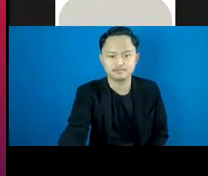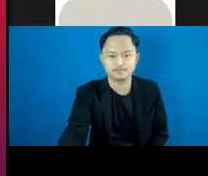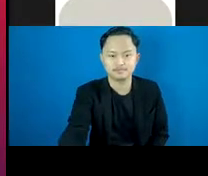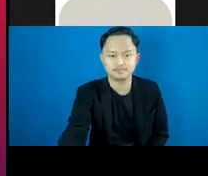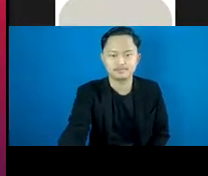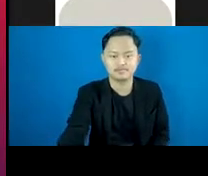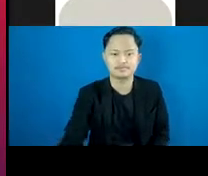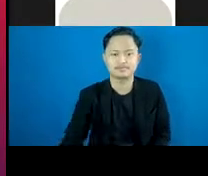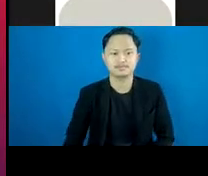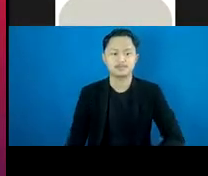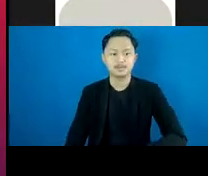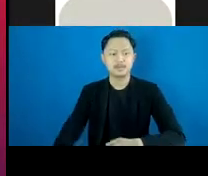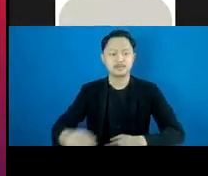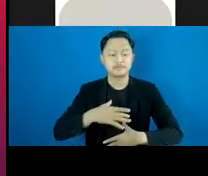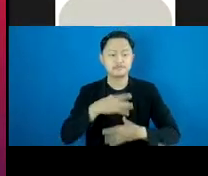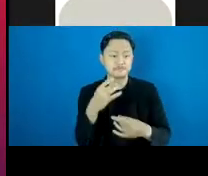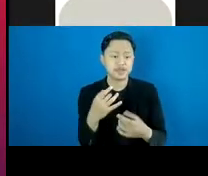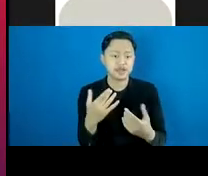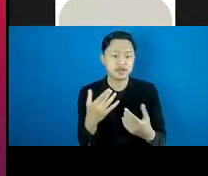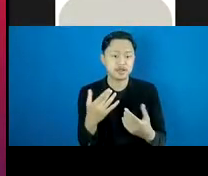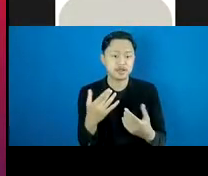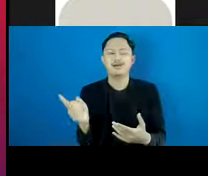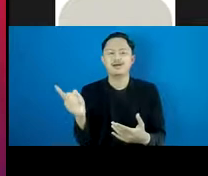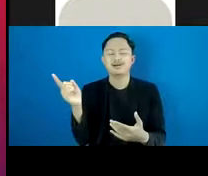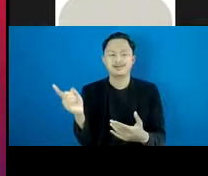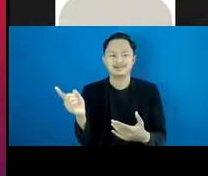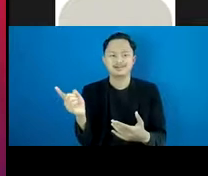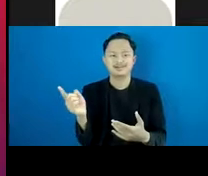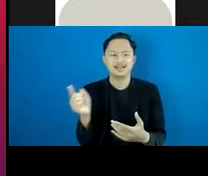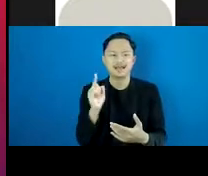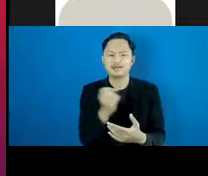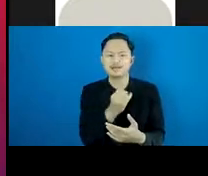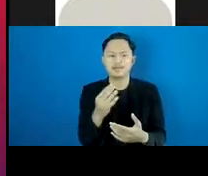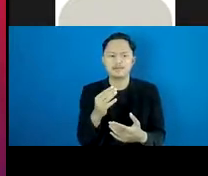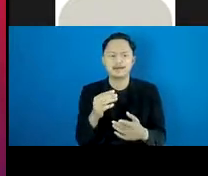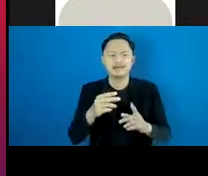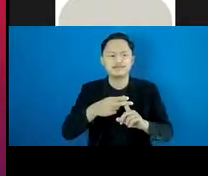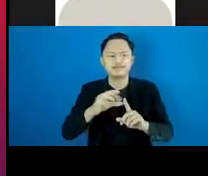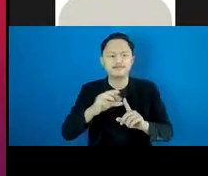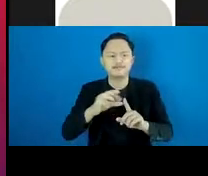So interestingly, there is a formula for the cost reduction in this tender. So for every 20 million